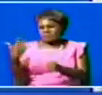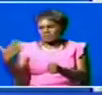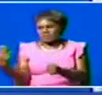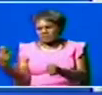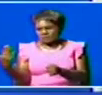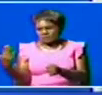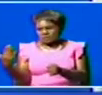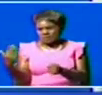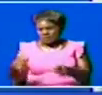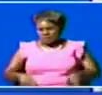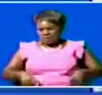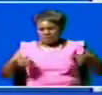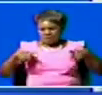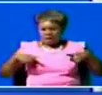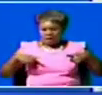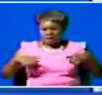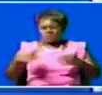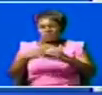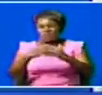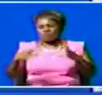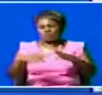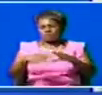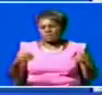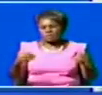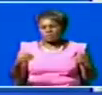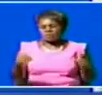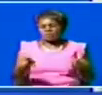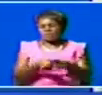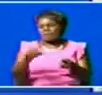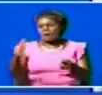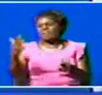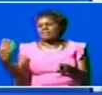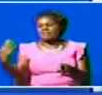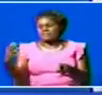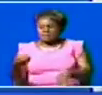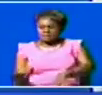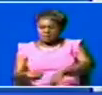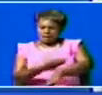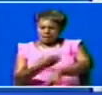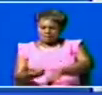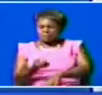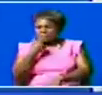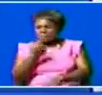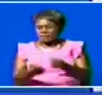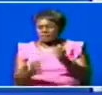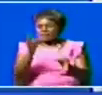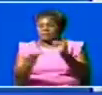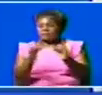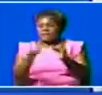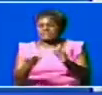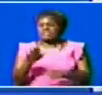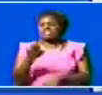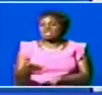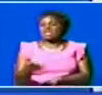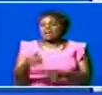making the life of the patient comfortable and all those other things. Mm-hmm. Cancer treatment depends on the stage of cancer.